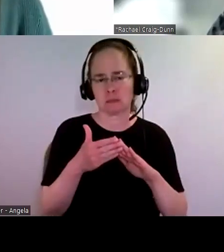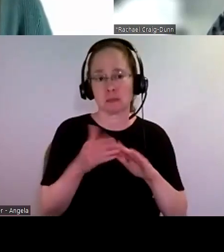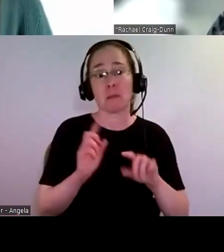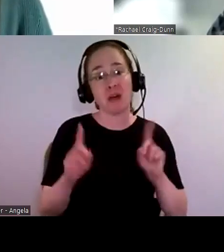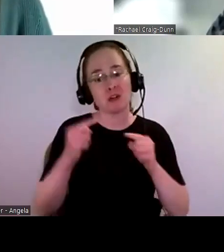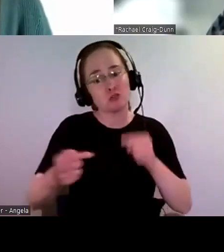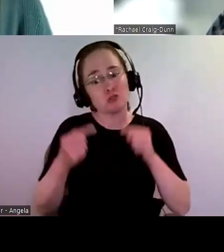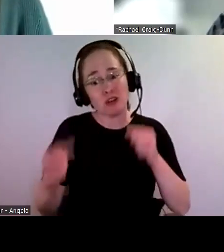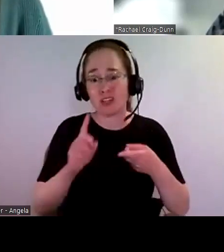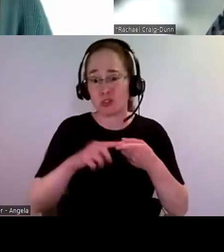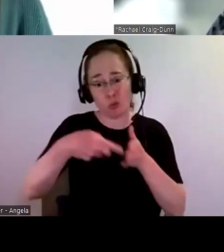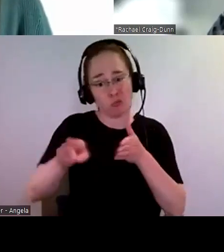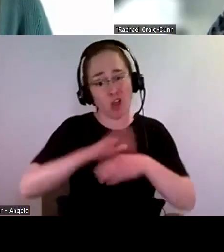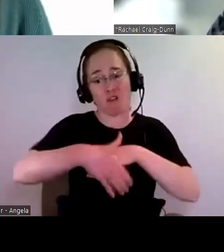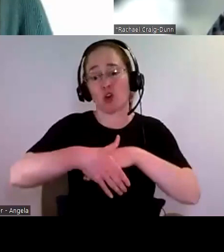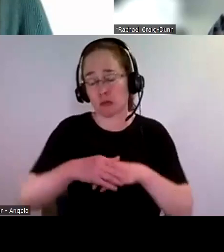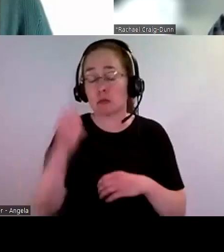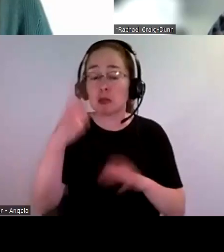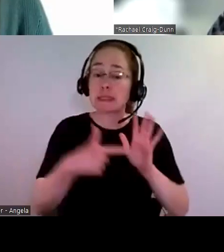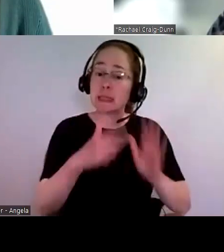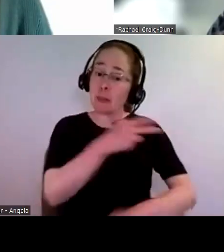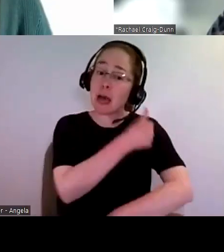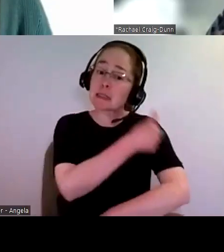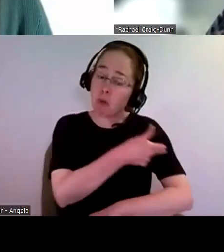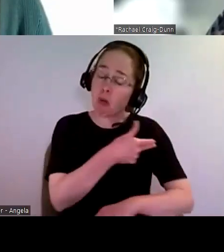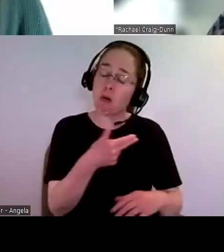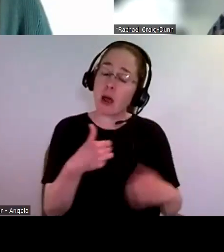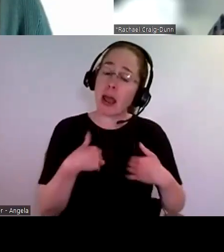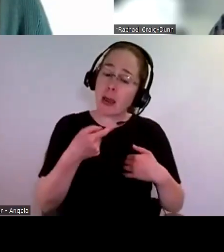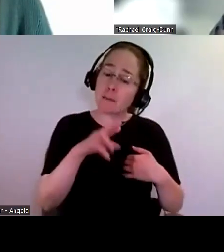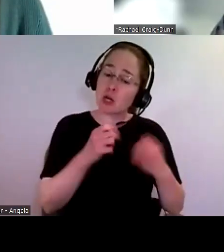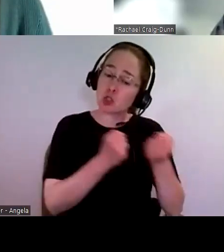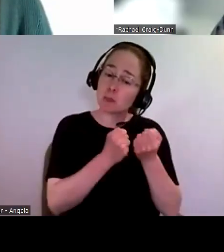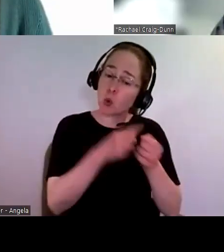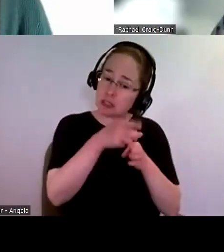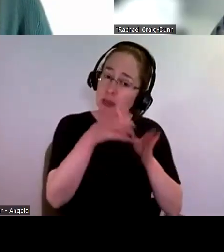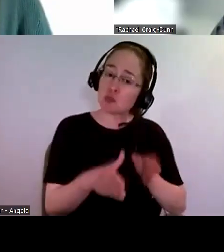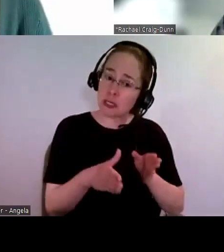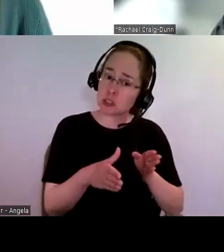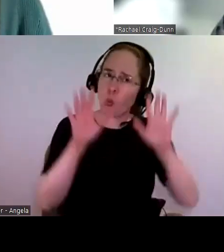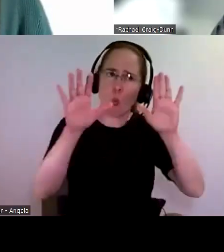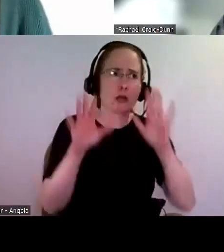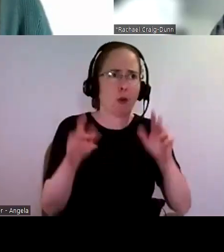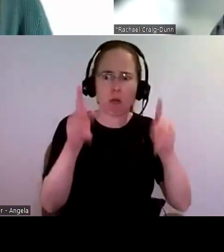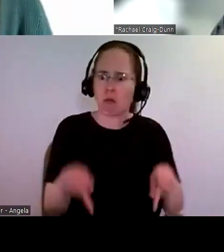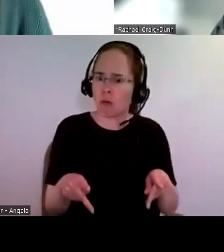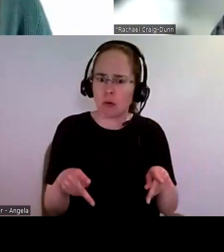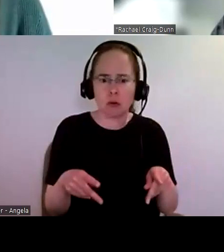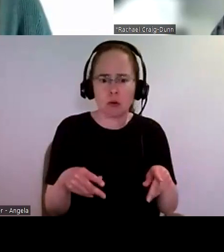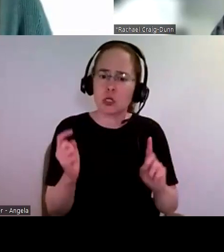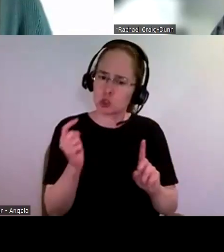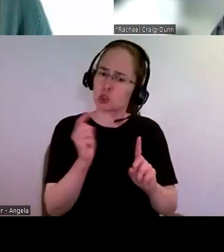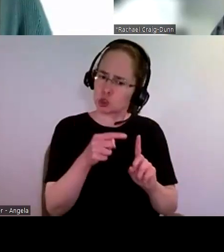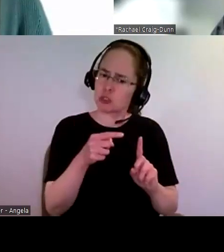struggling to get it covered. You know, for example, at our hospital, we had a peer support specialist that was wonderful, and she more or less